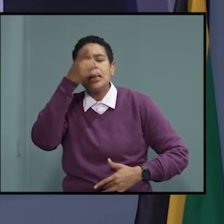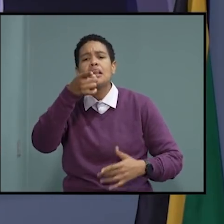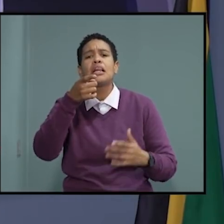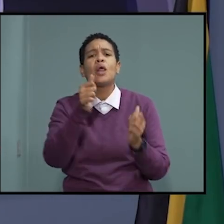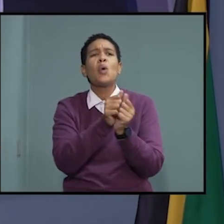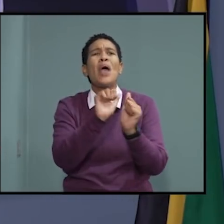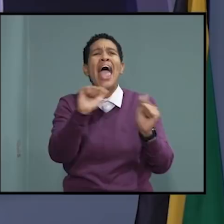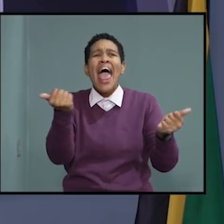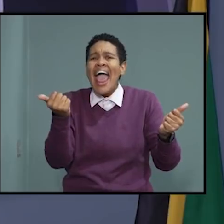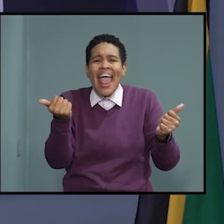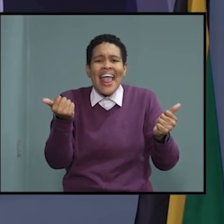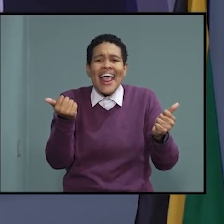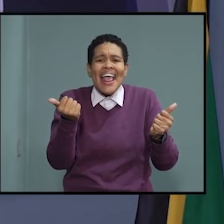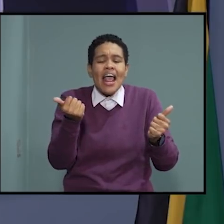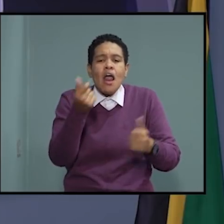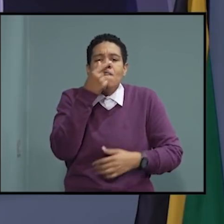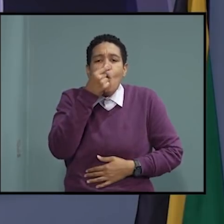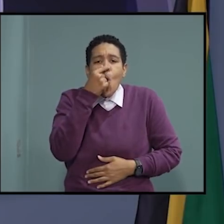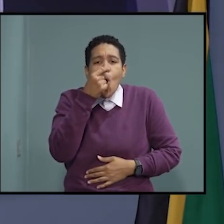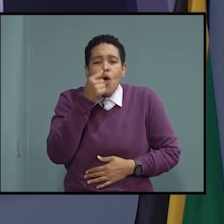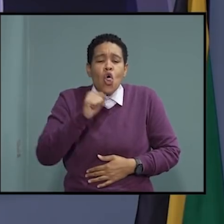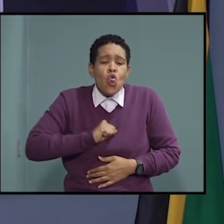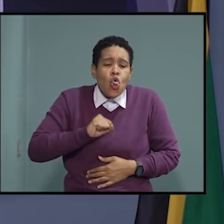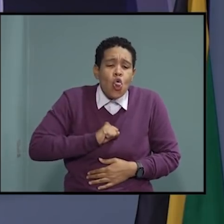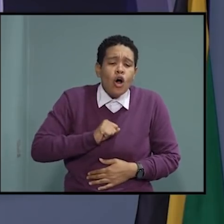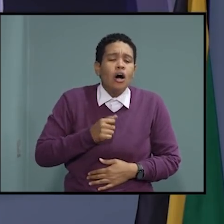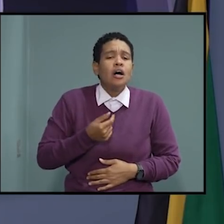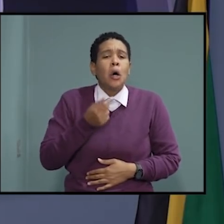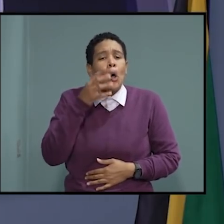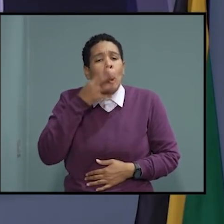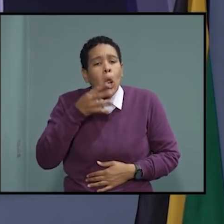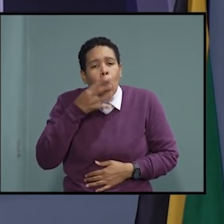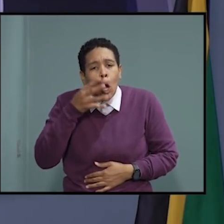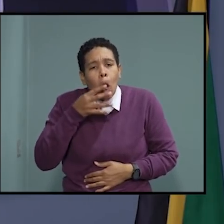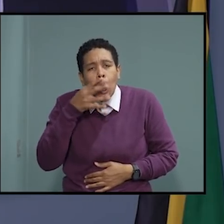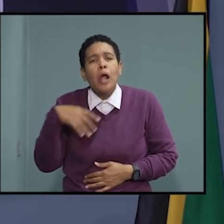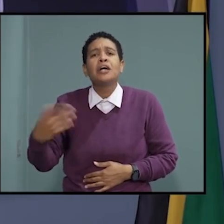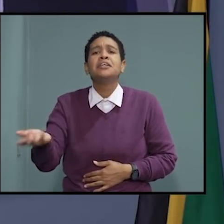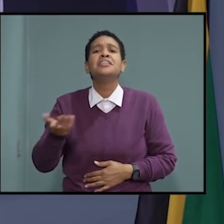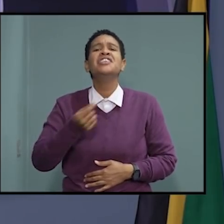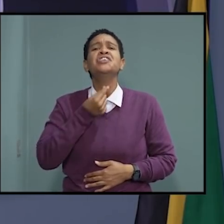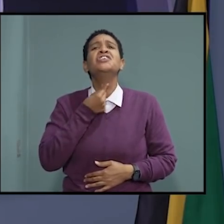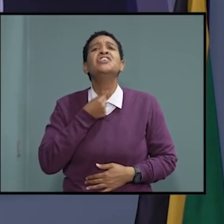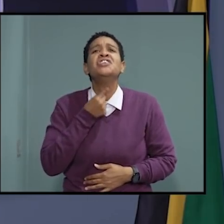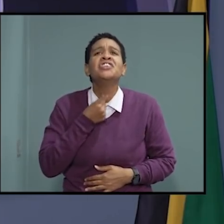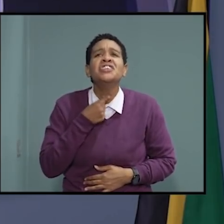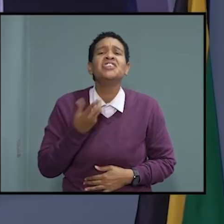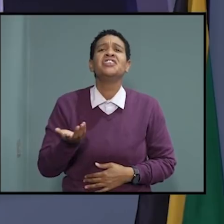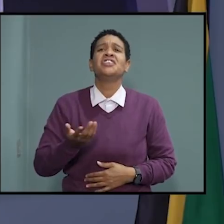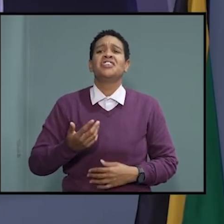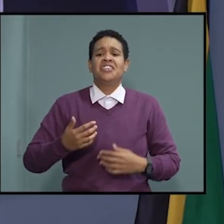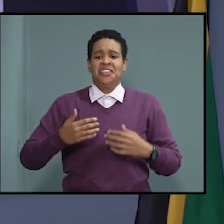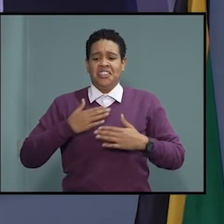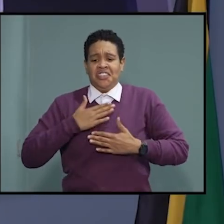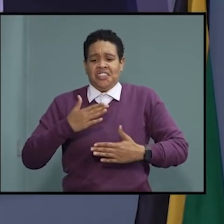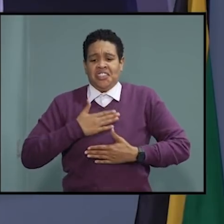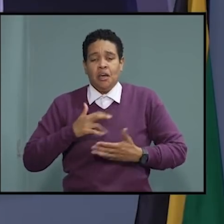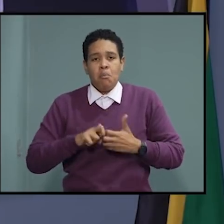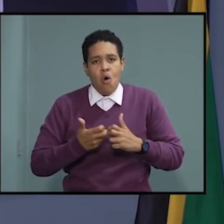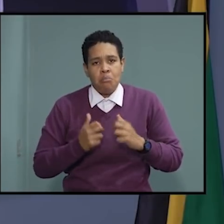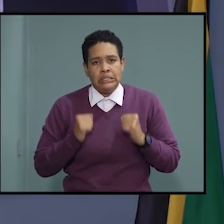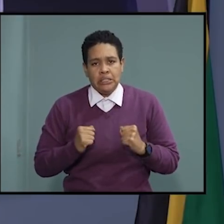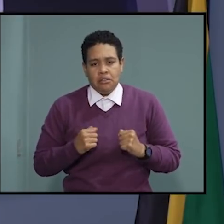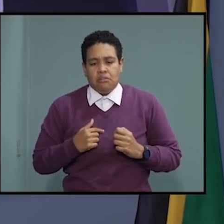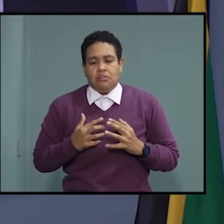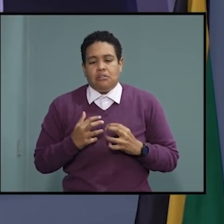form of flu-like illness with symptoms or any respiratory illness with